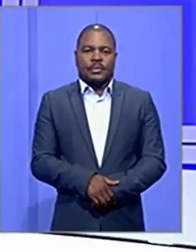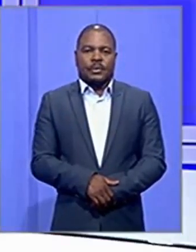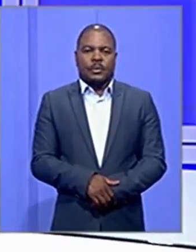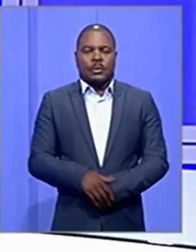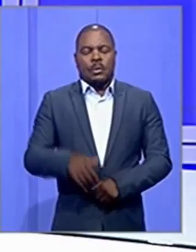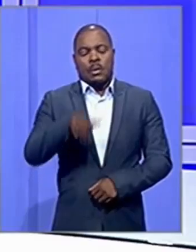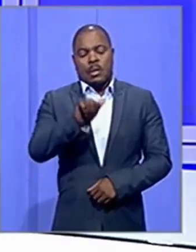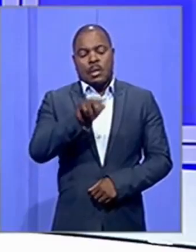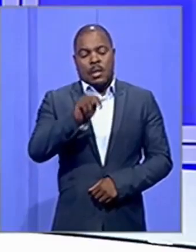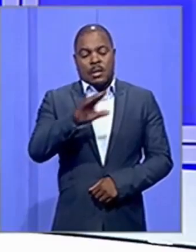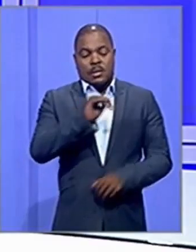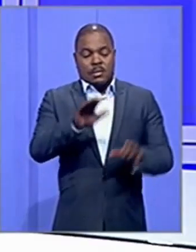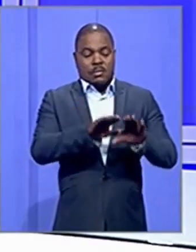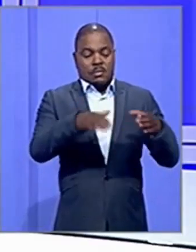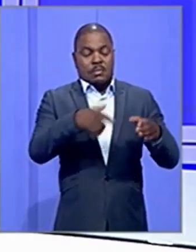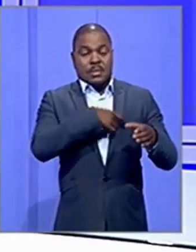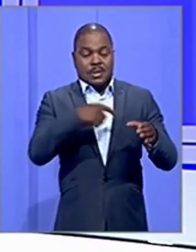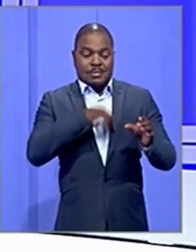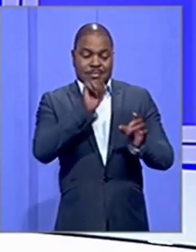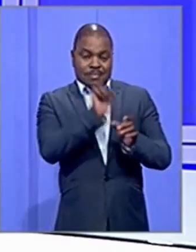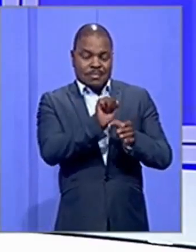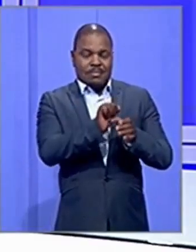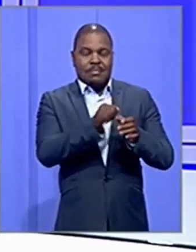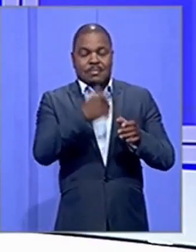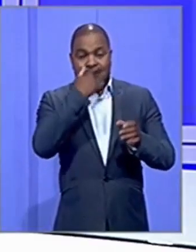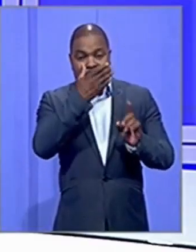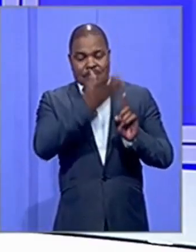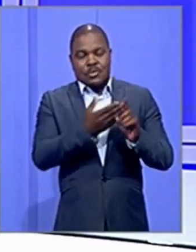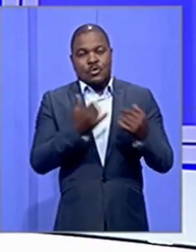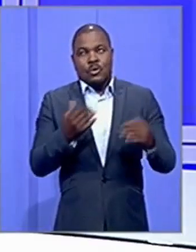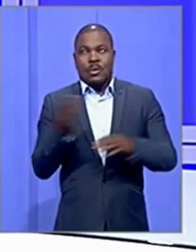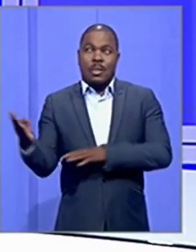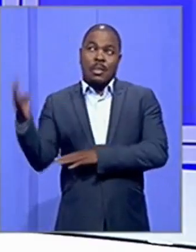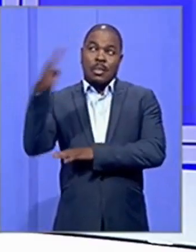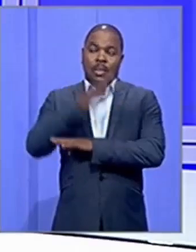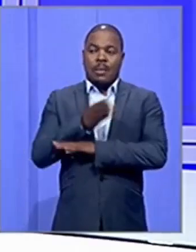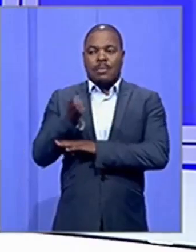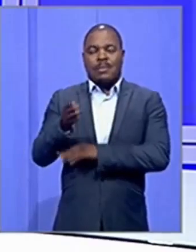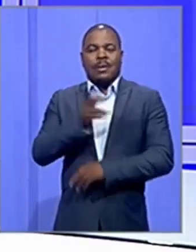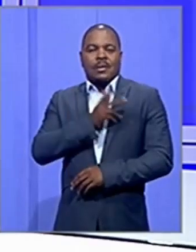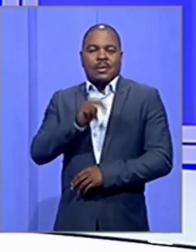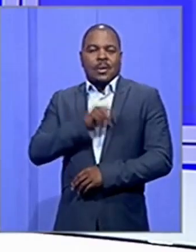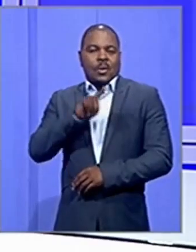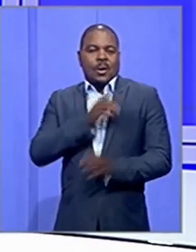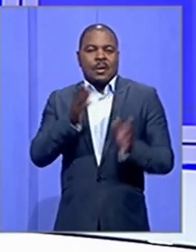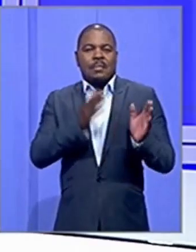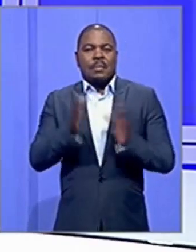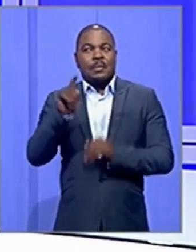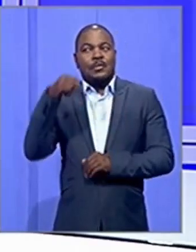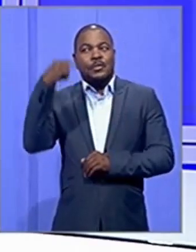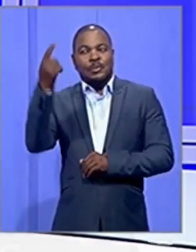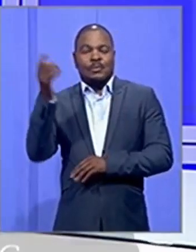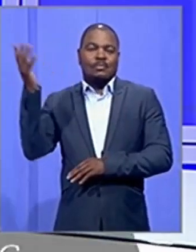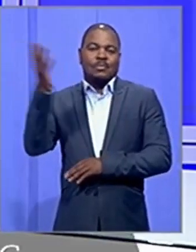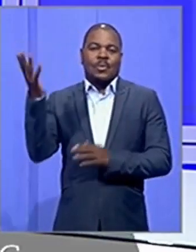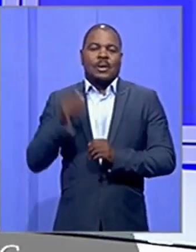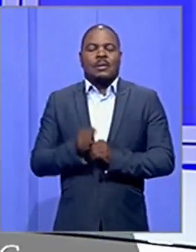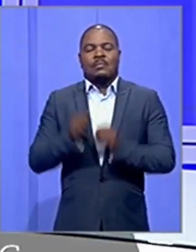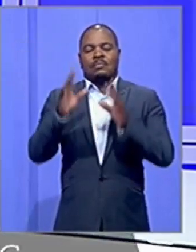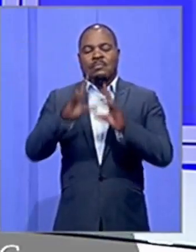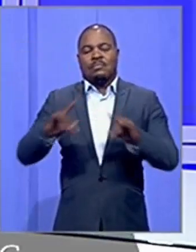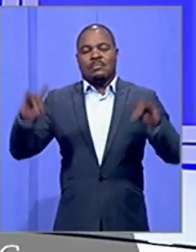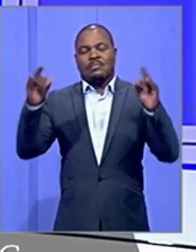Mopresidente wa ANC Cyril Ramaphosa o qetile letsatsi la kajeno a le KwaZulu-Natal ho lokisetsa puo ya hae hosane Moses Mabhida Stadium. Jwalo ka tsatsi la